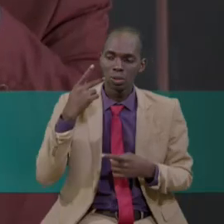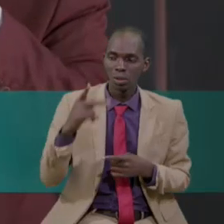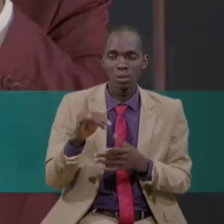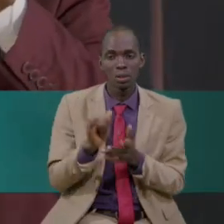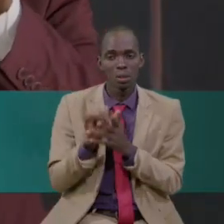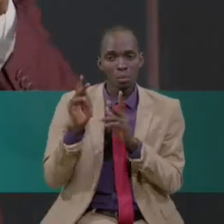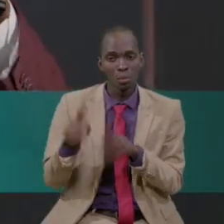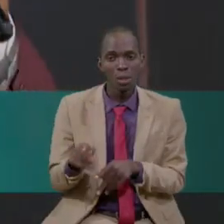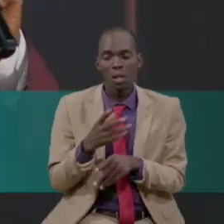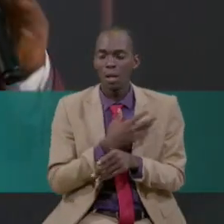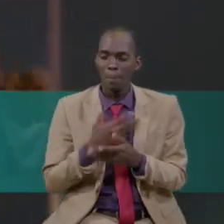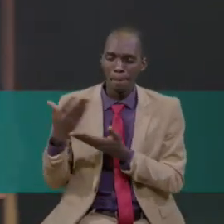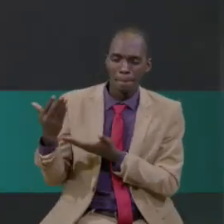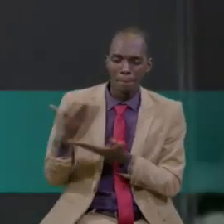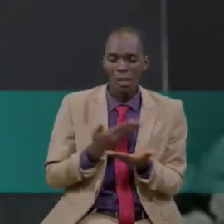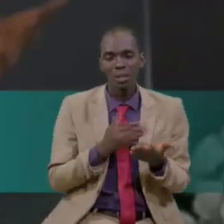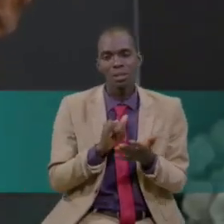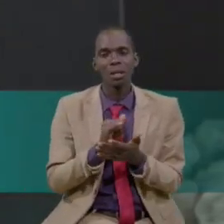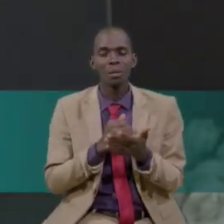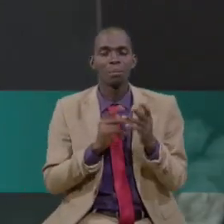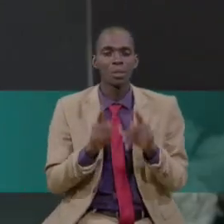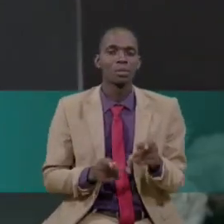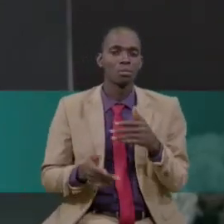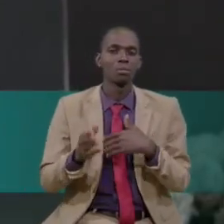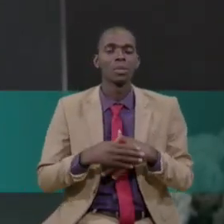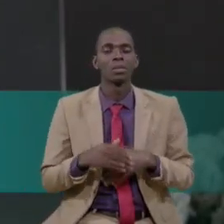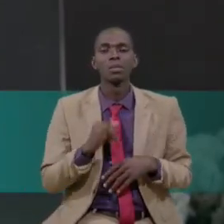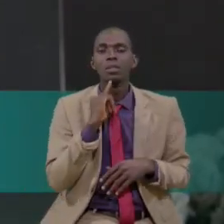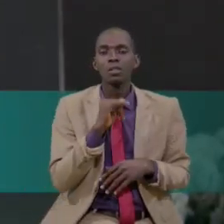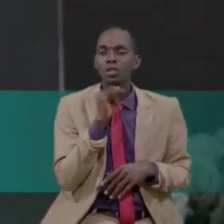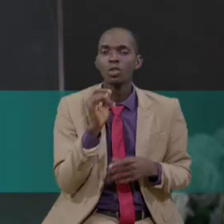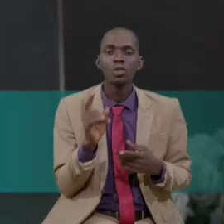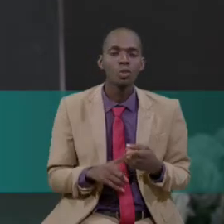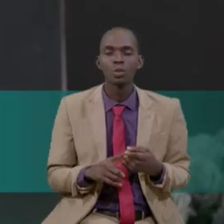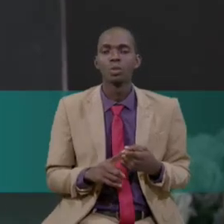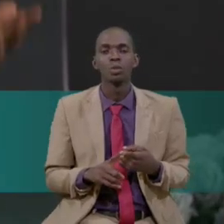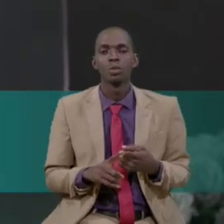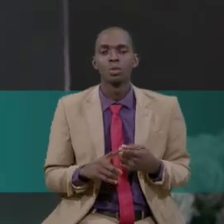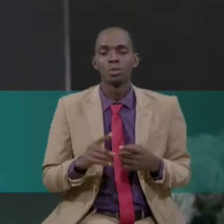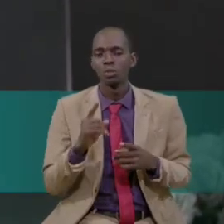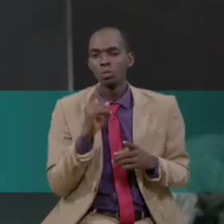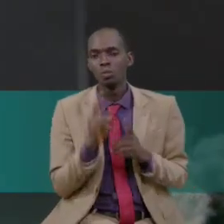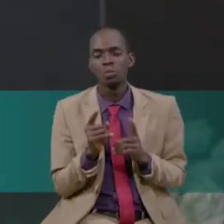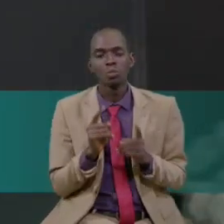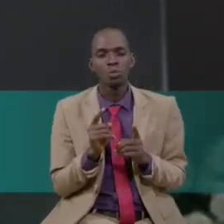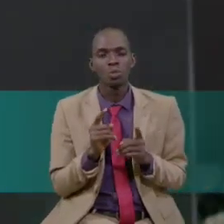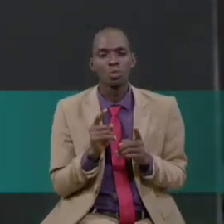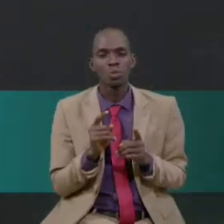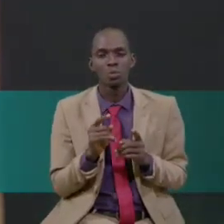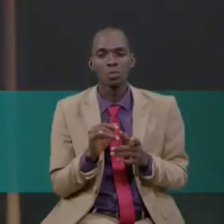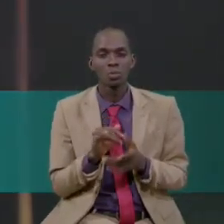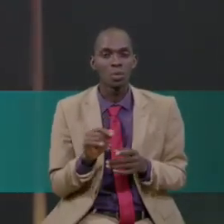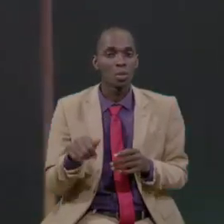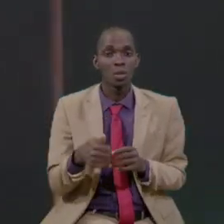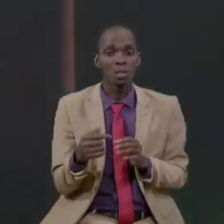him. It's not just you, you know, shouting, singing, and waving and all that. No, the anointing comes